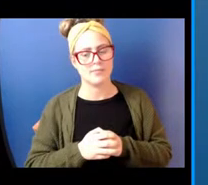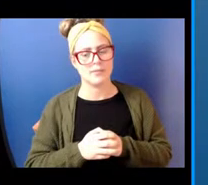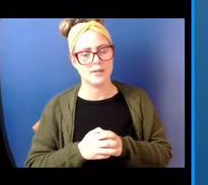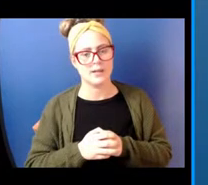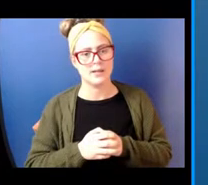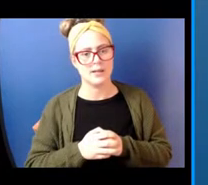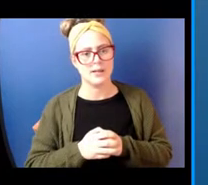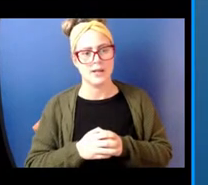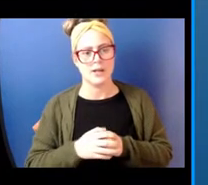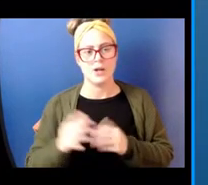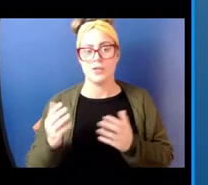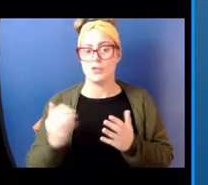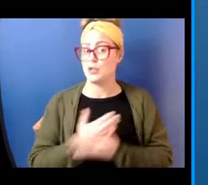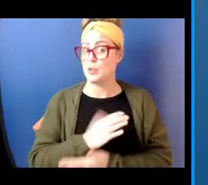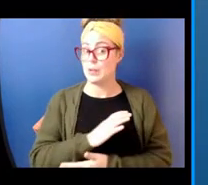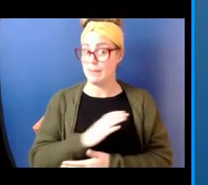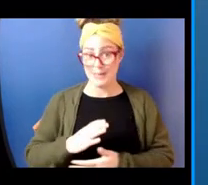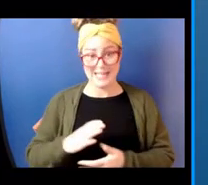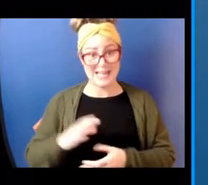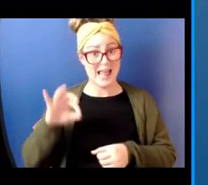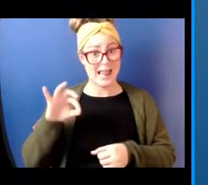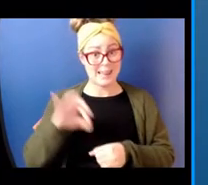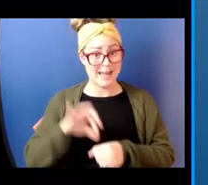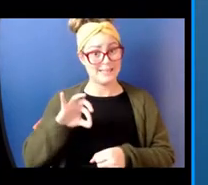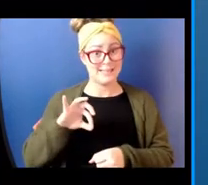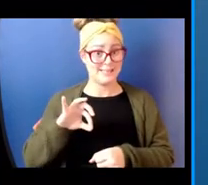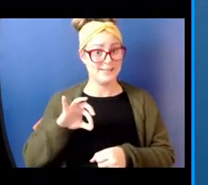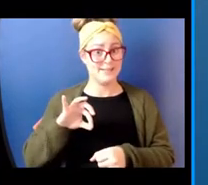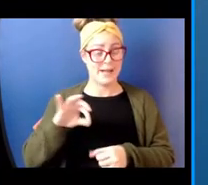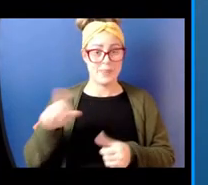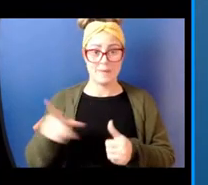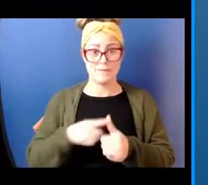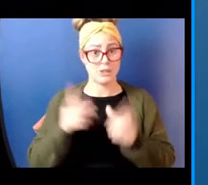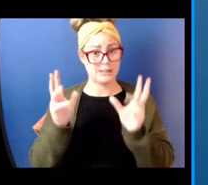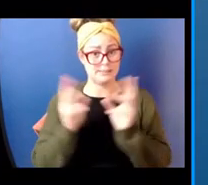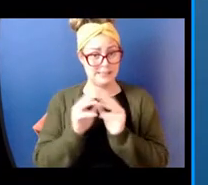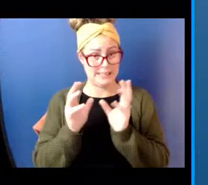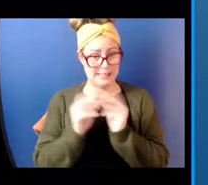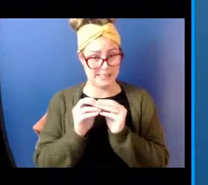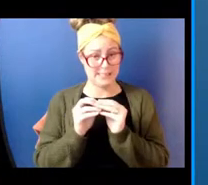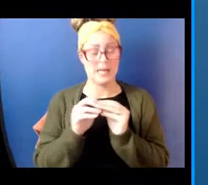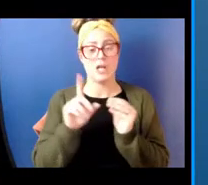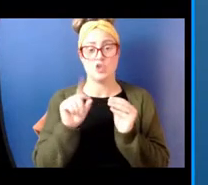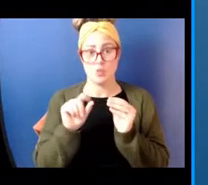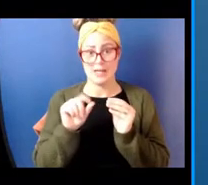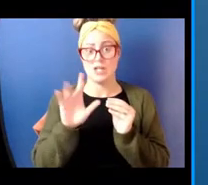the new committee is elected at the first meeting in 2025